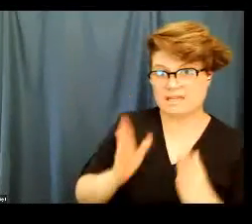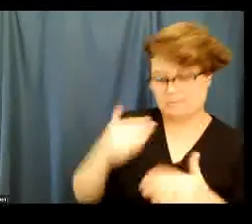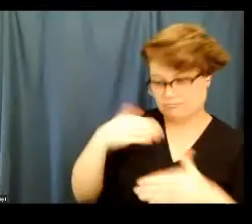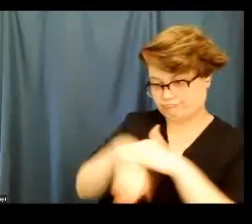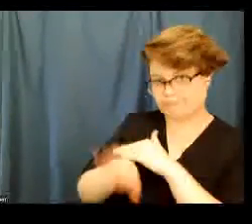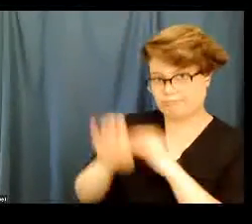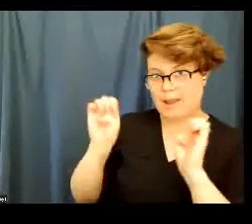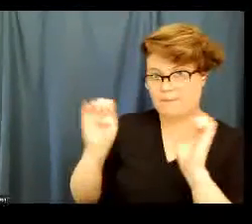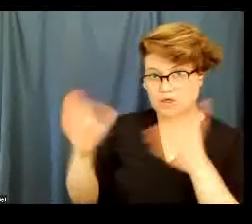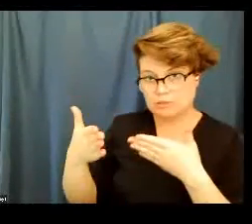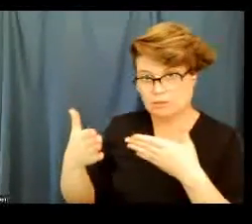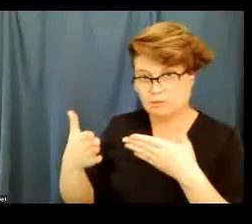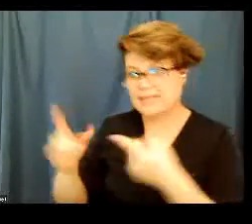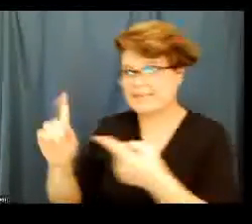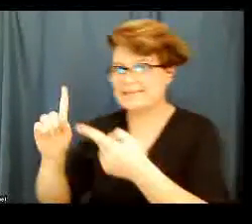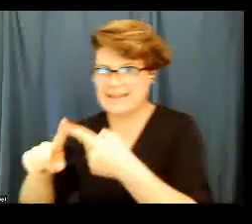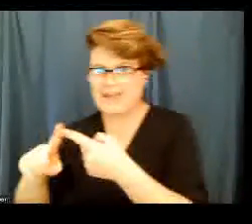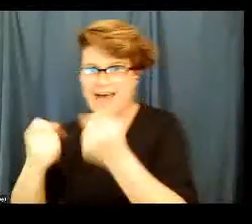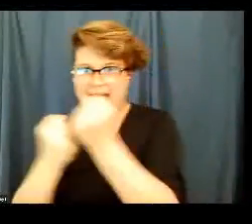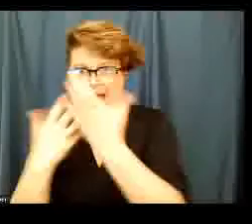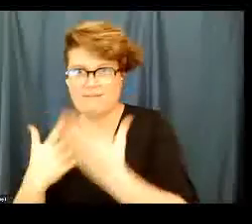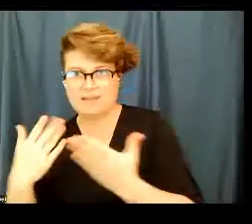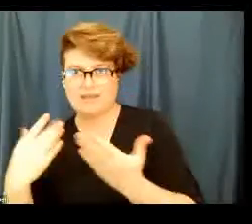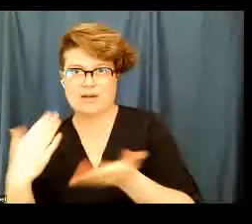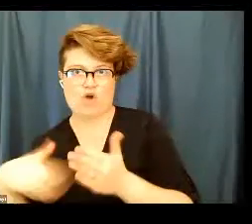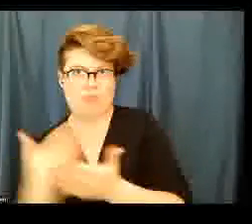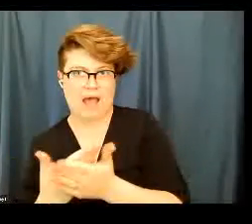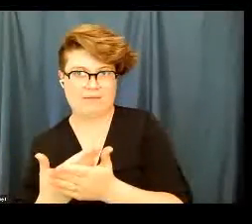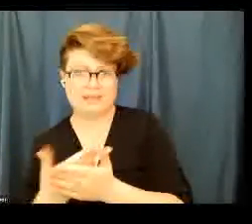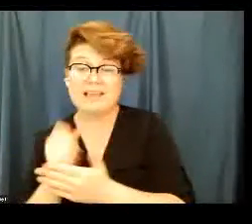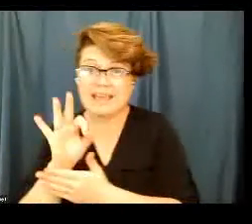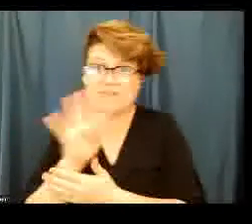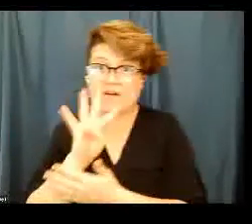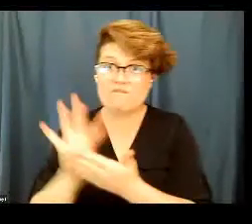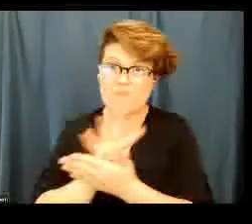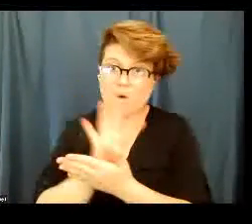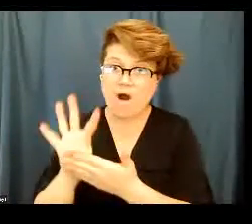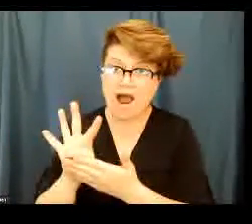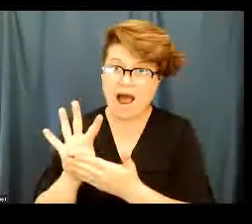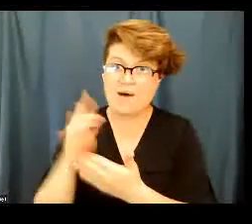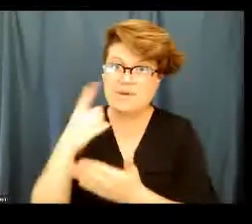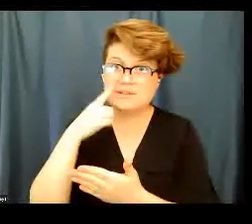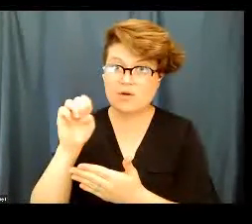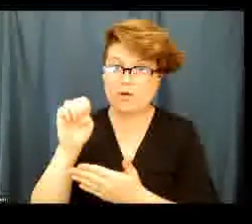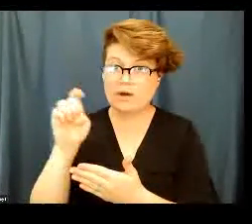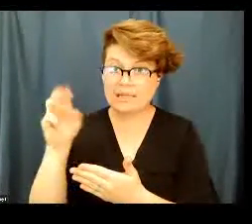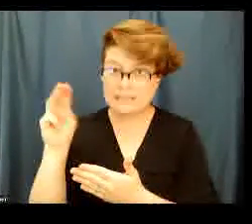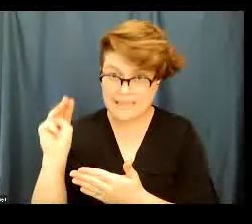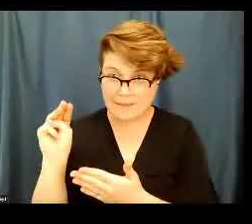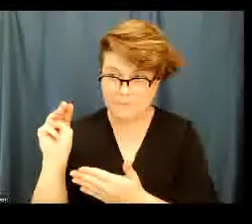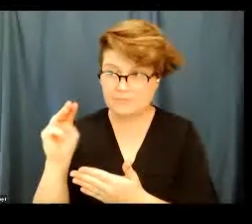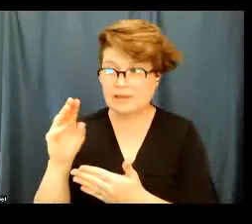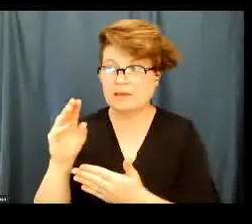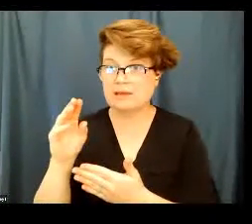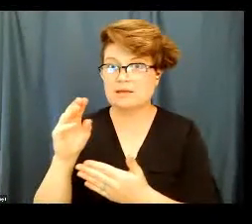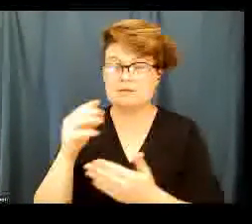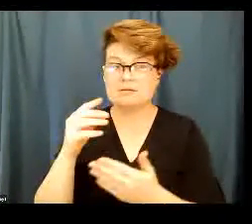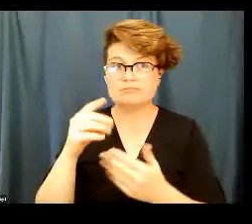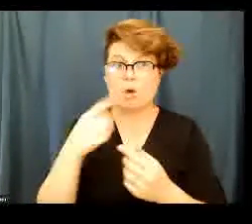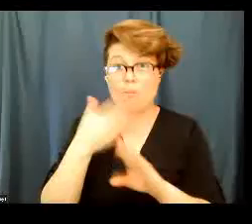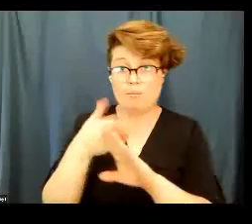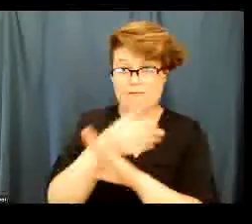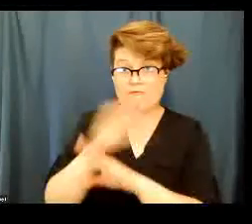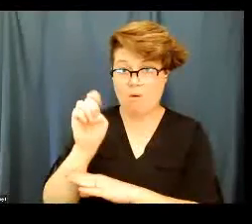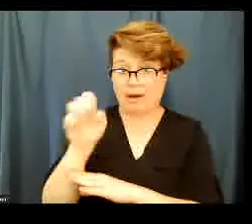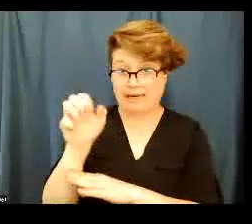and talking to the advocate, right? So if it's like 4 hours to get the exam, and then maybe the exam takes another 2 hours, right?